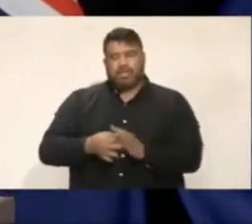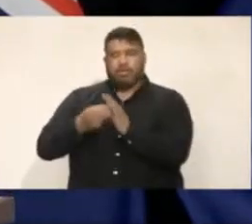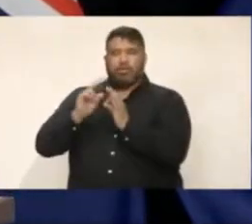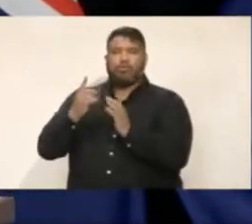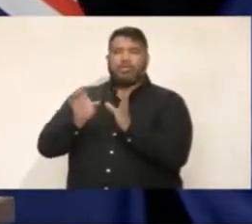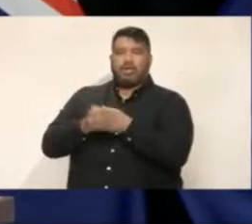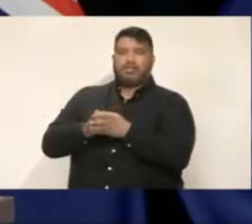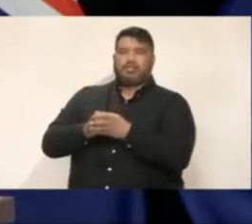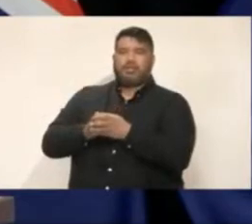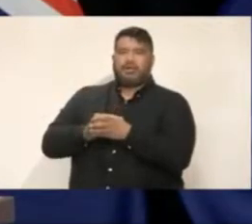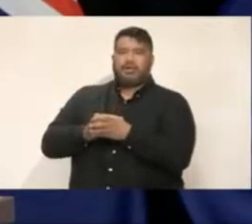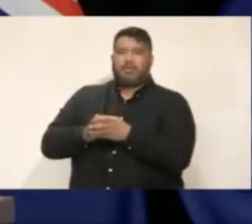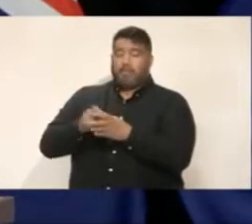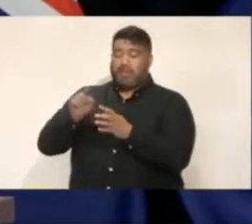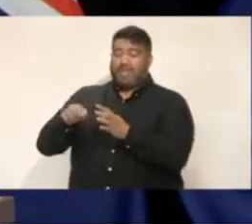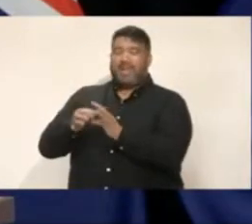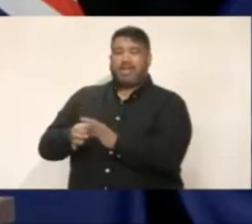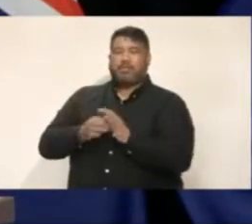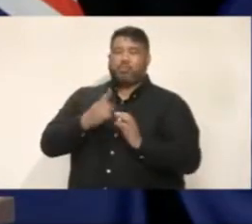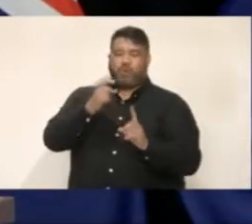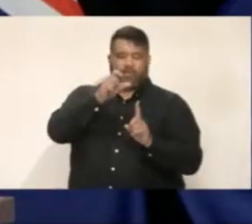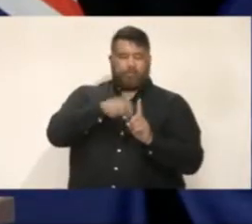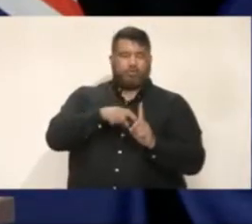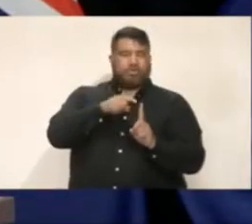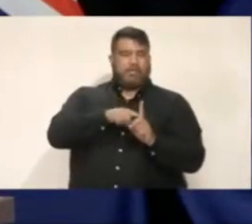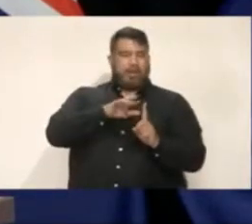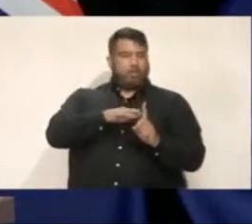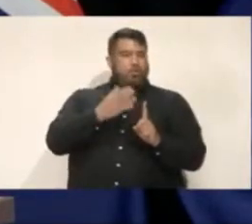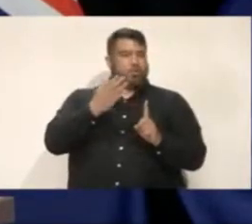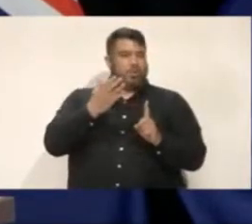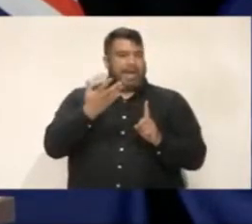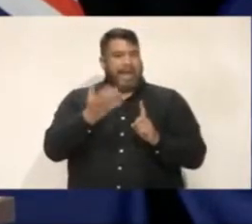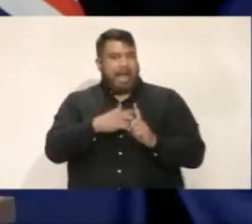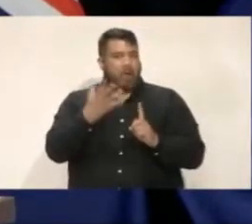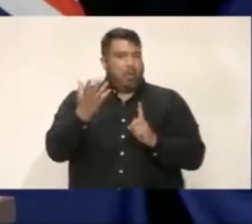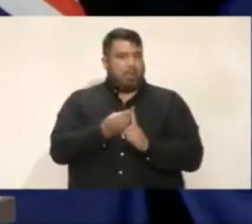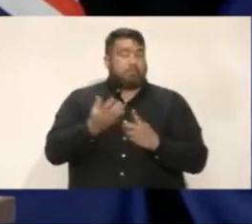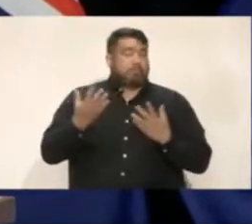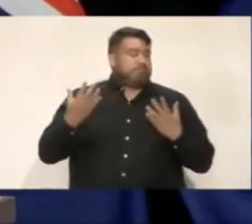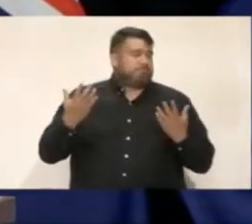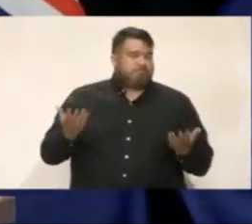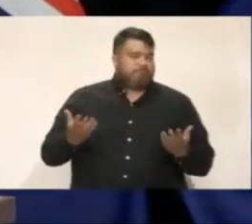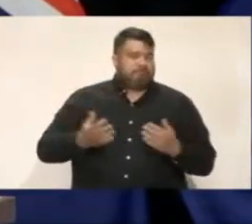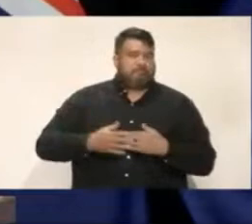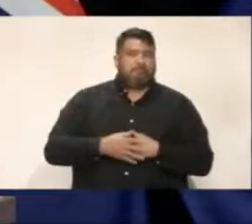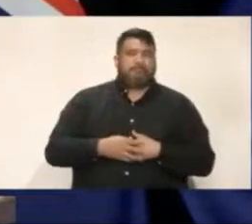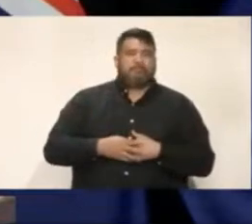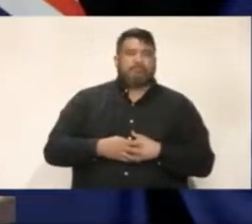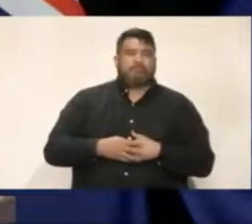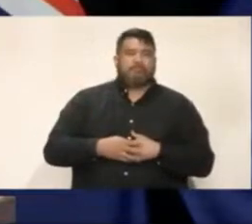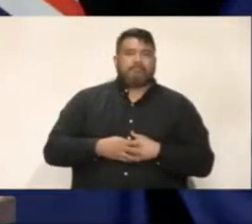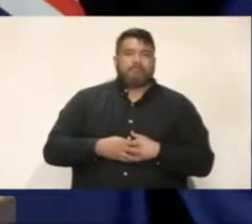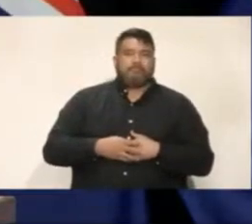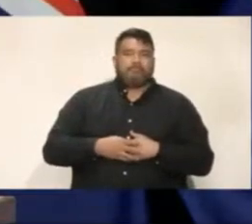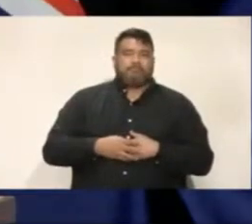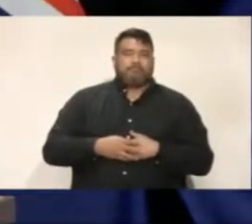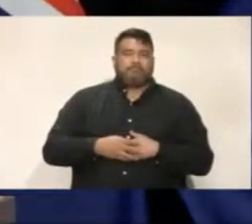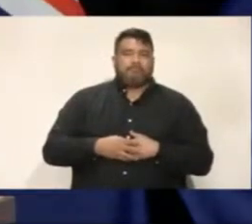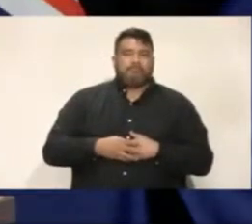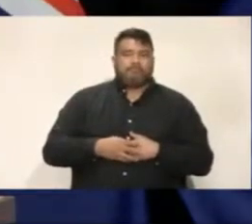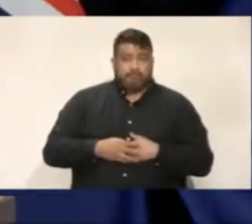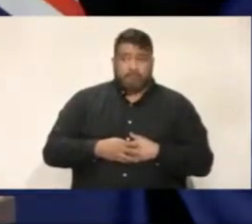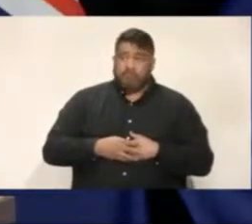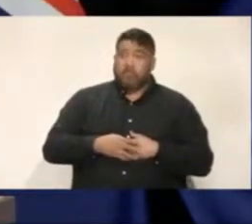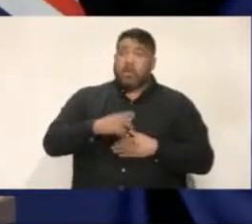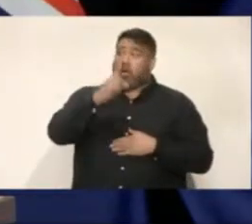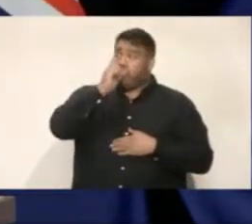Despite best efforts, every country has faced second outbreaks in this global pandemic. and some have turned into significant second